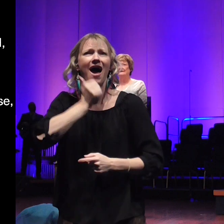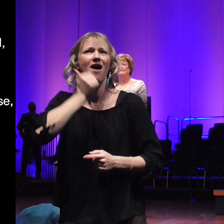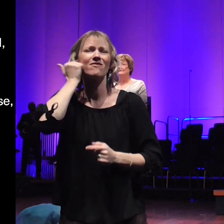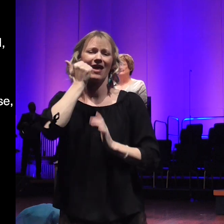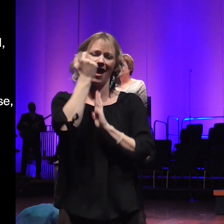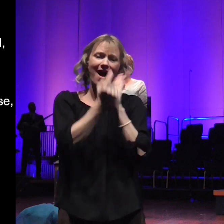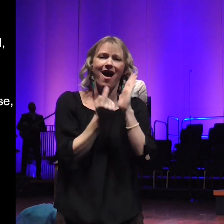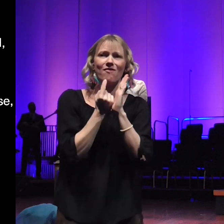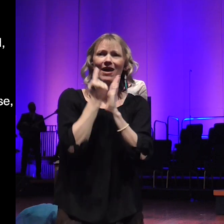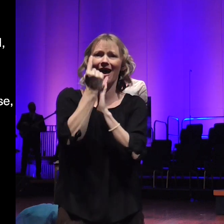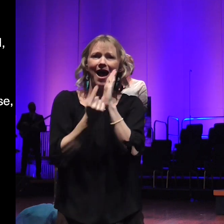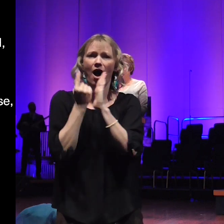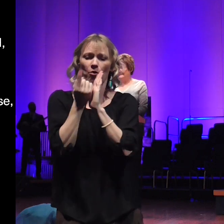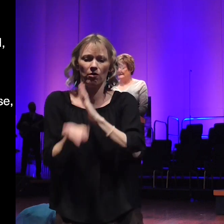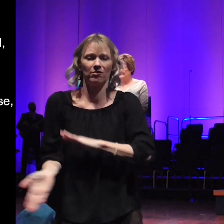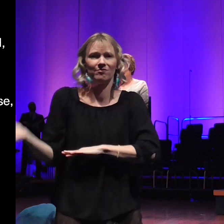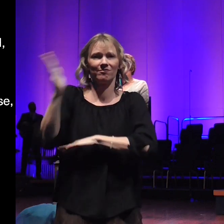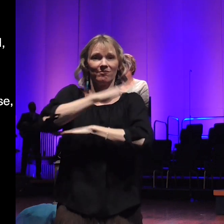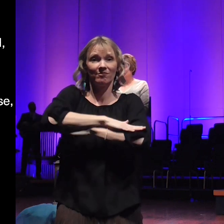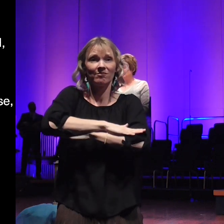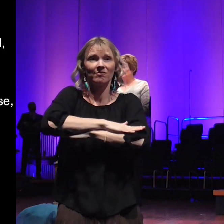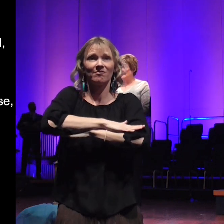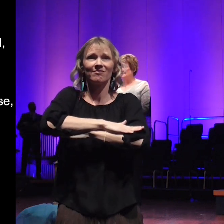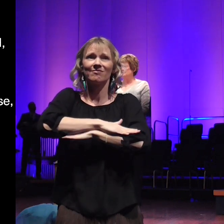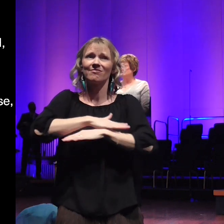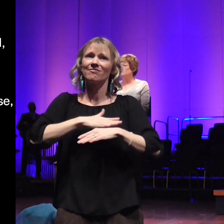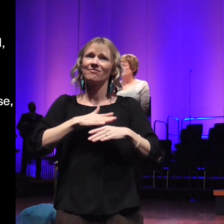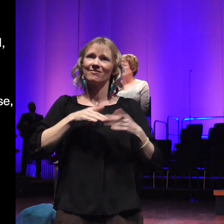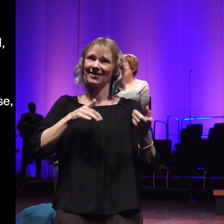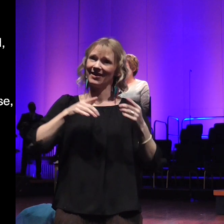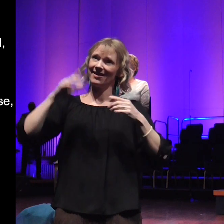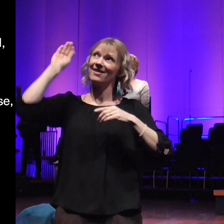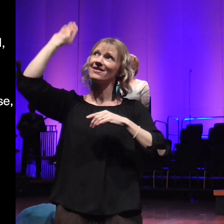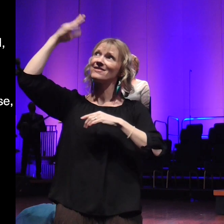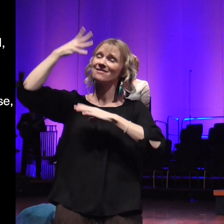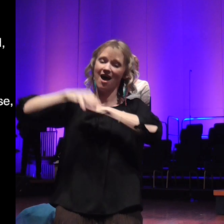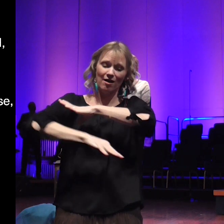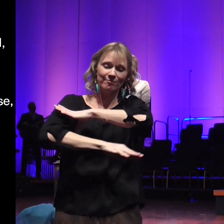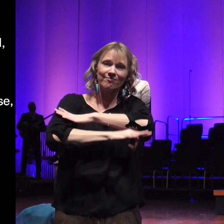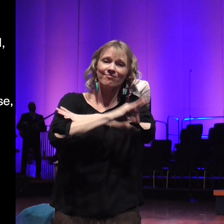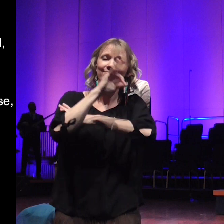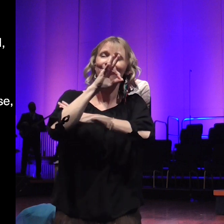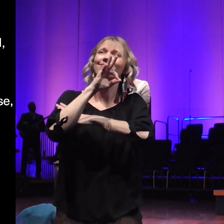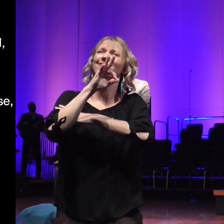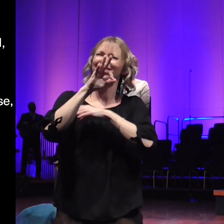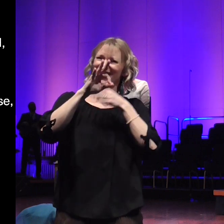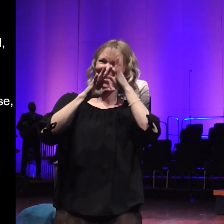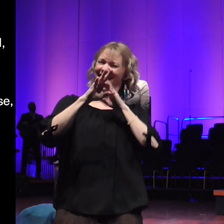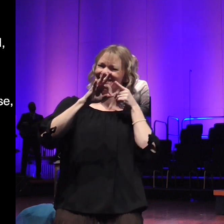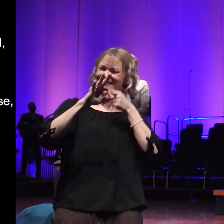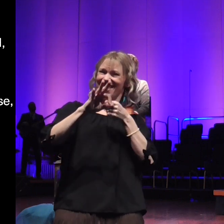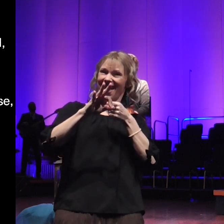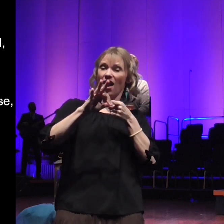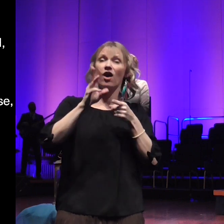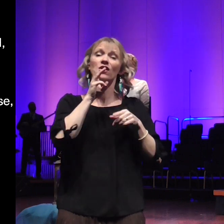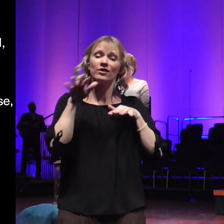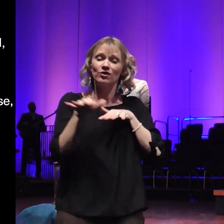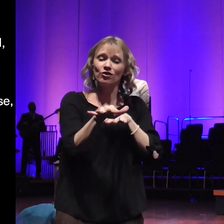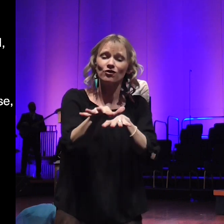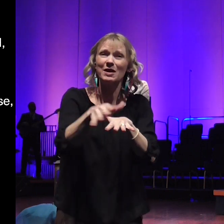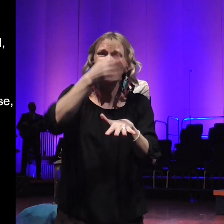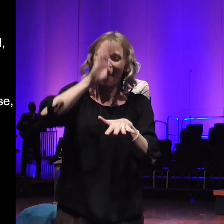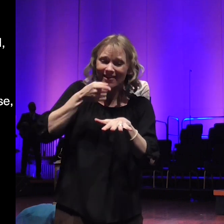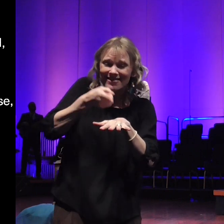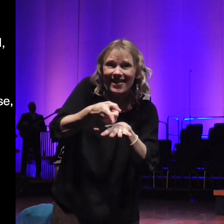hour in the day. He meets him in the rising sun, in the flowing stream, in the